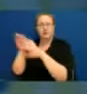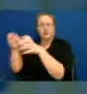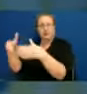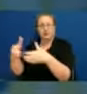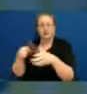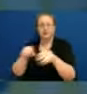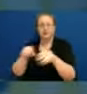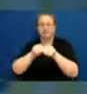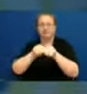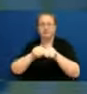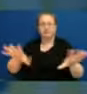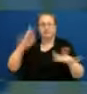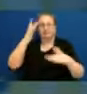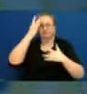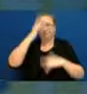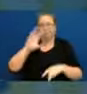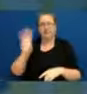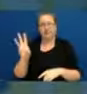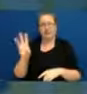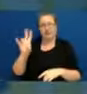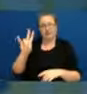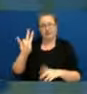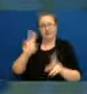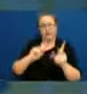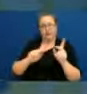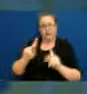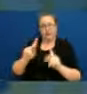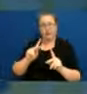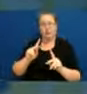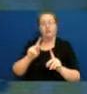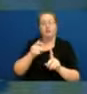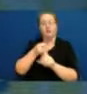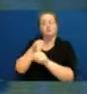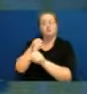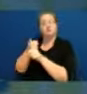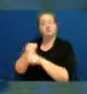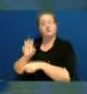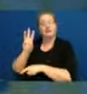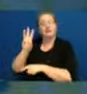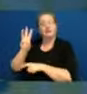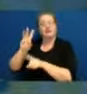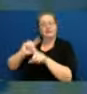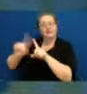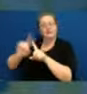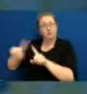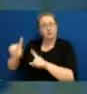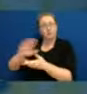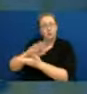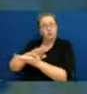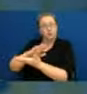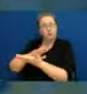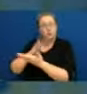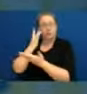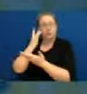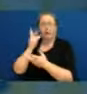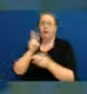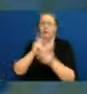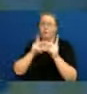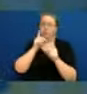with COVID-19. It led to 6 school exposures when family members or people who worked in the